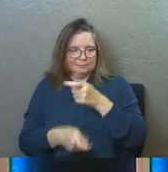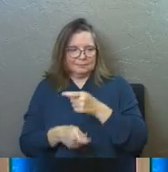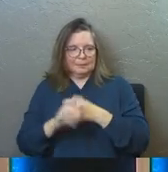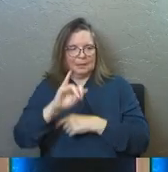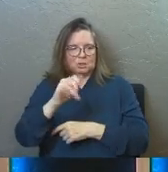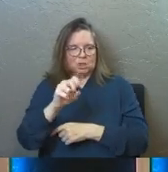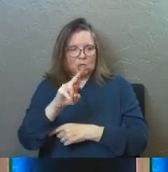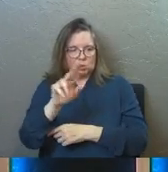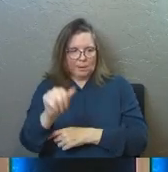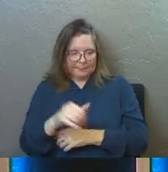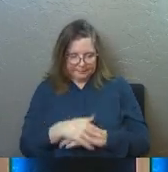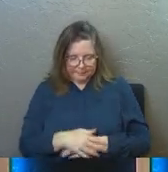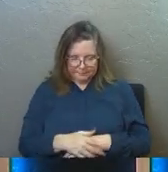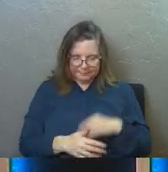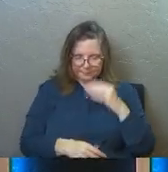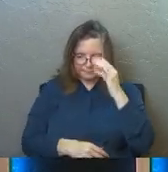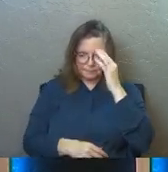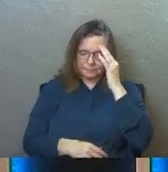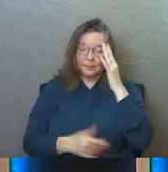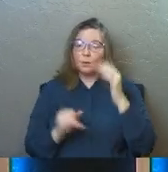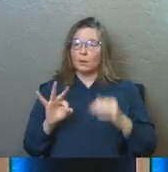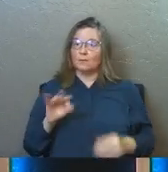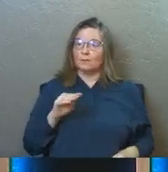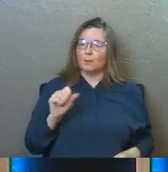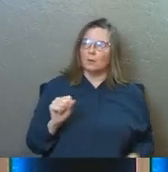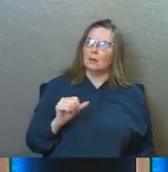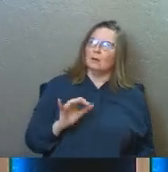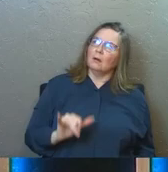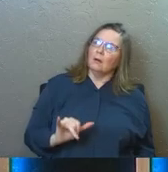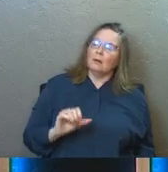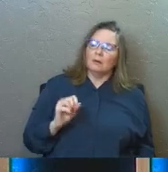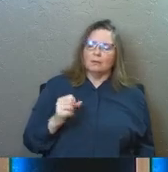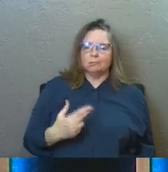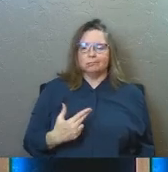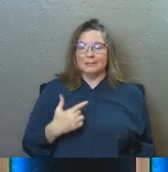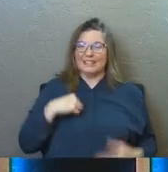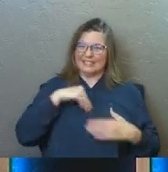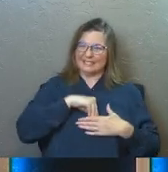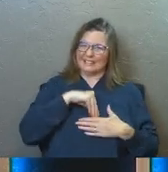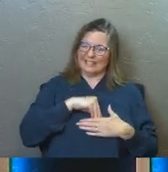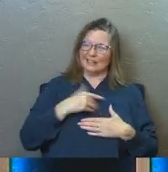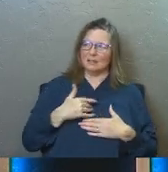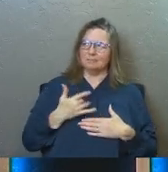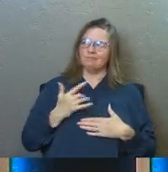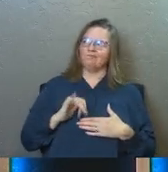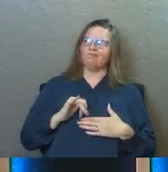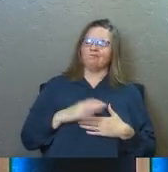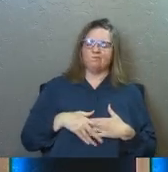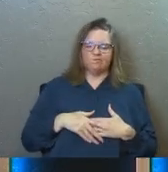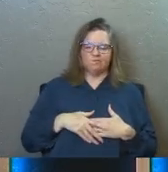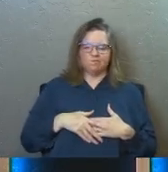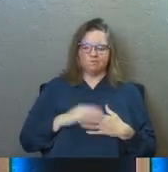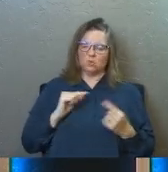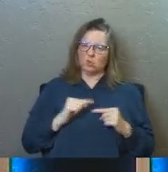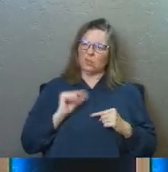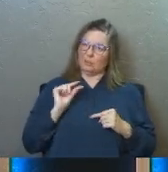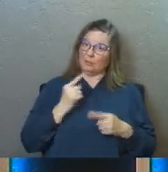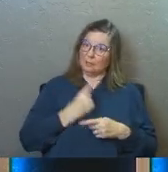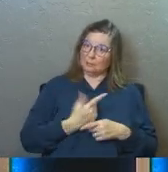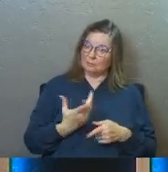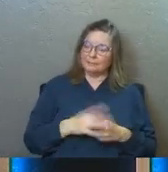promised land will be Joshua. And so again, if you're Moses, you're like, man, maybe deep down that's got to sting a little bit,